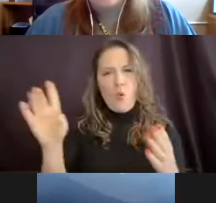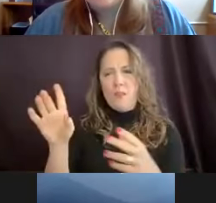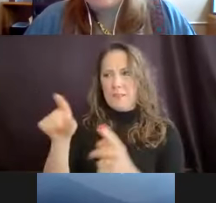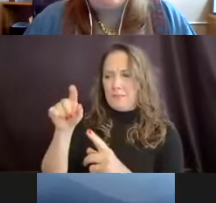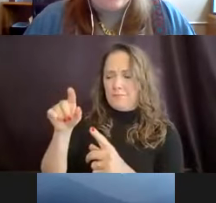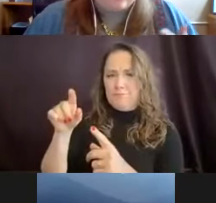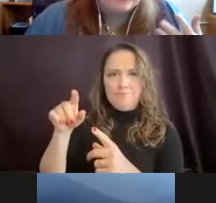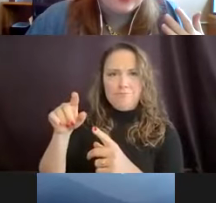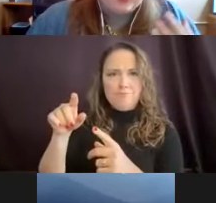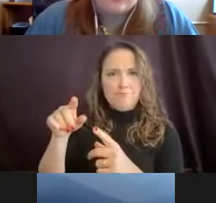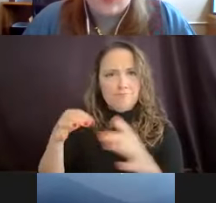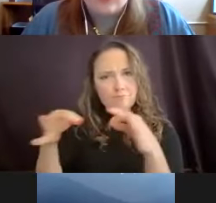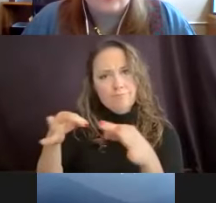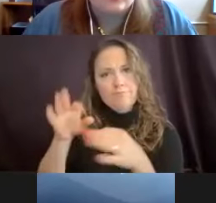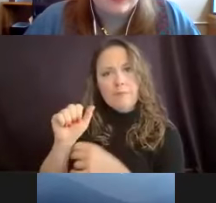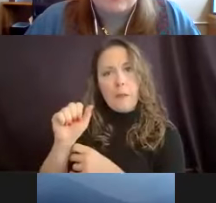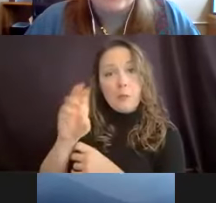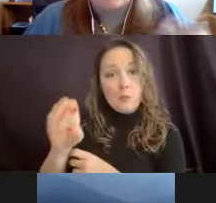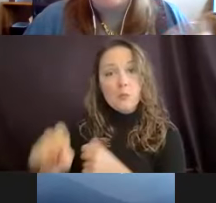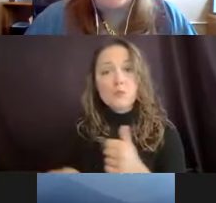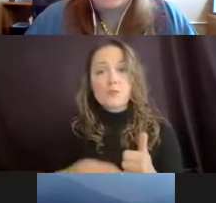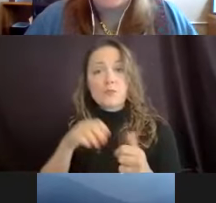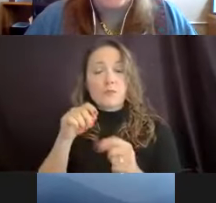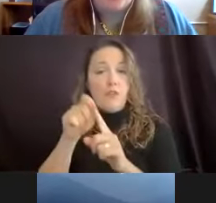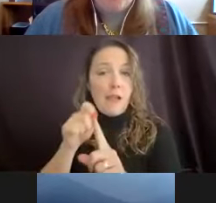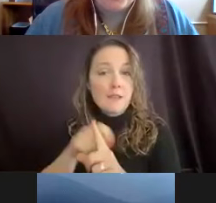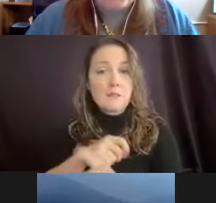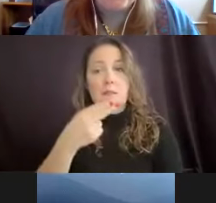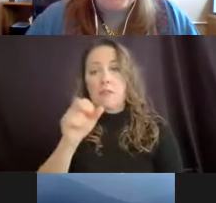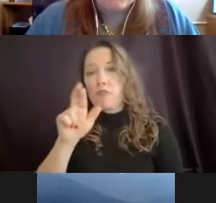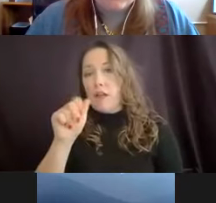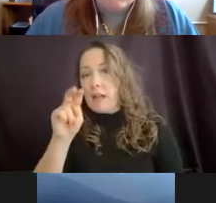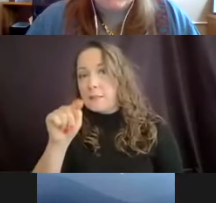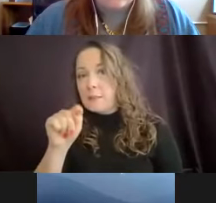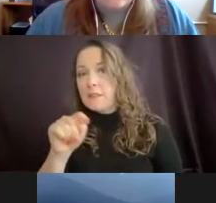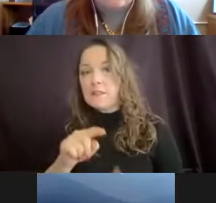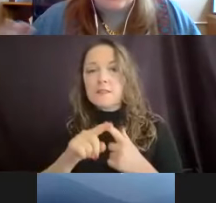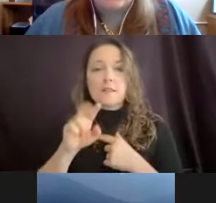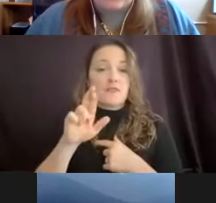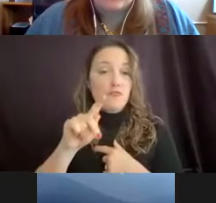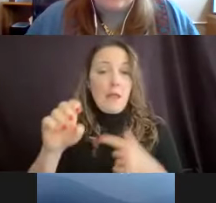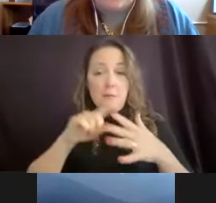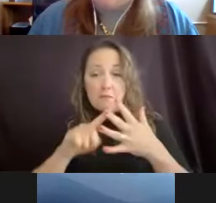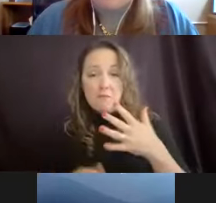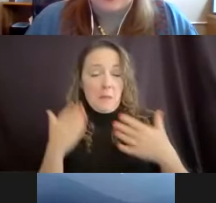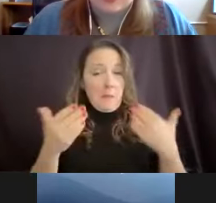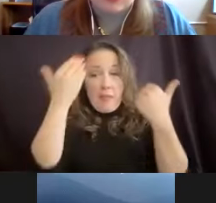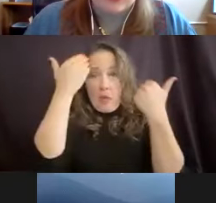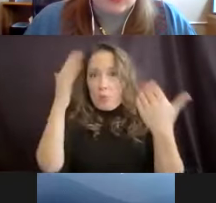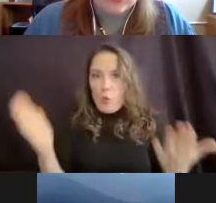abuse, harassment, assault, or rape. They might not know because nobody's told